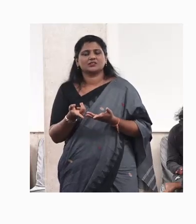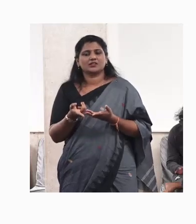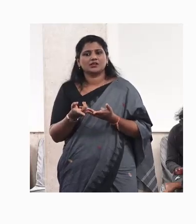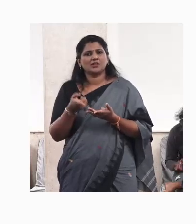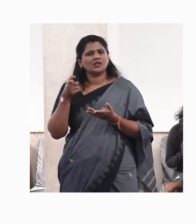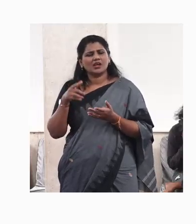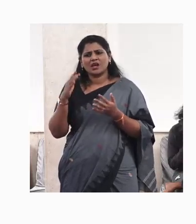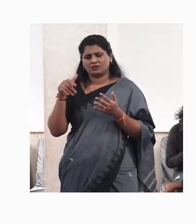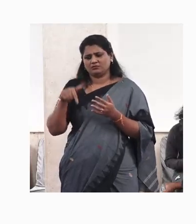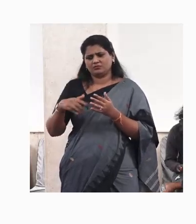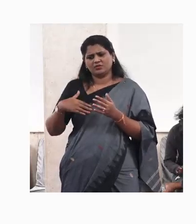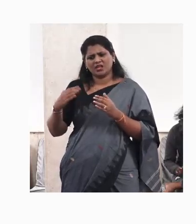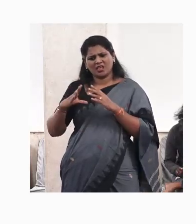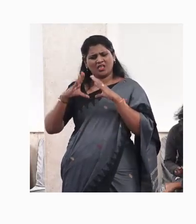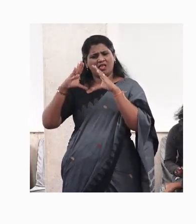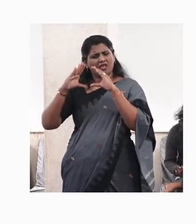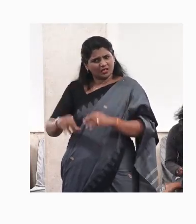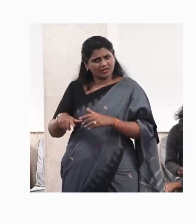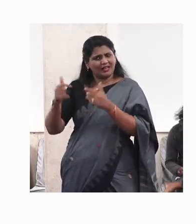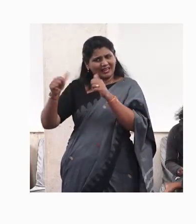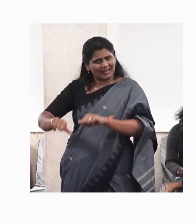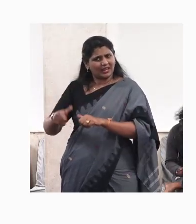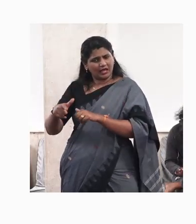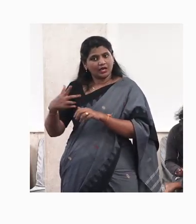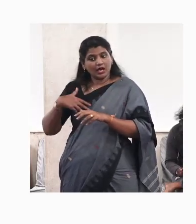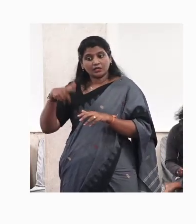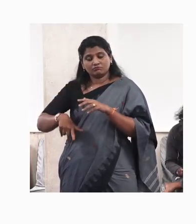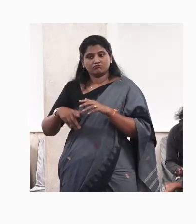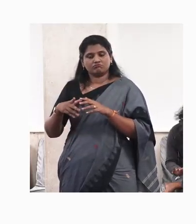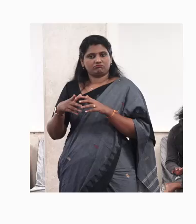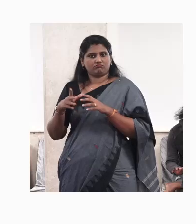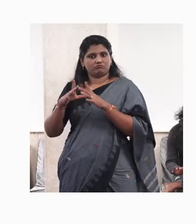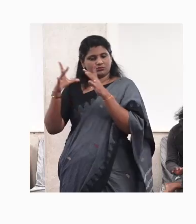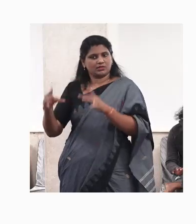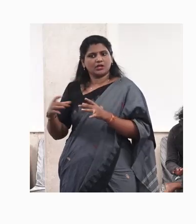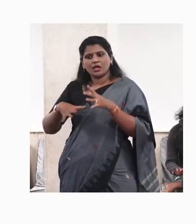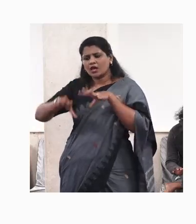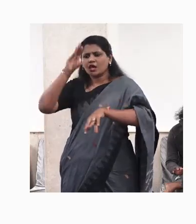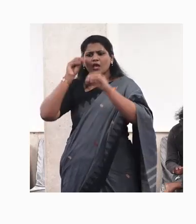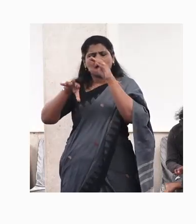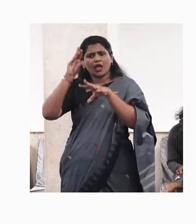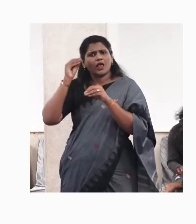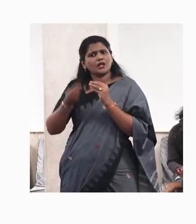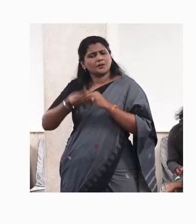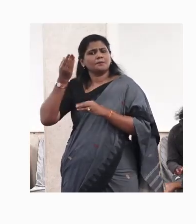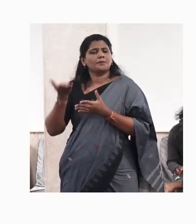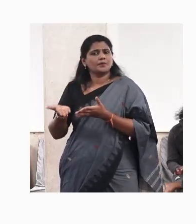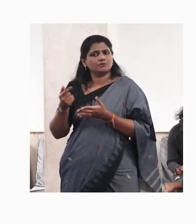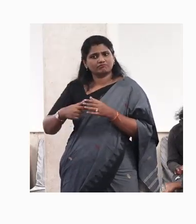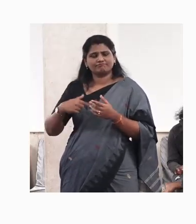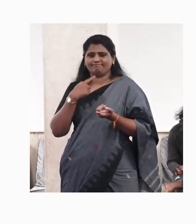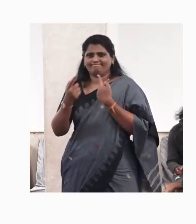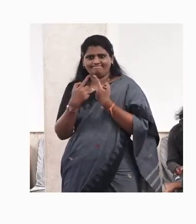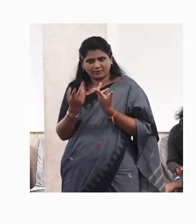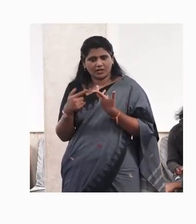while there is a lack of structure, there's also a lot that you can actually pick up in terms of what you need to be doing, right, in these conversations,